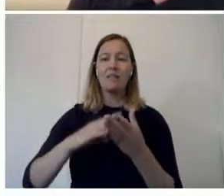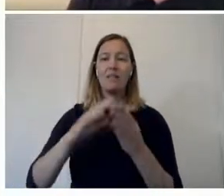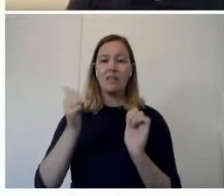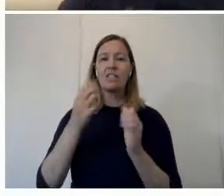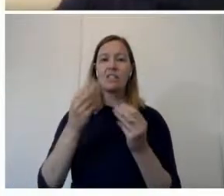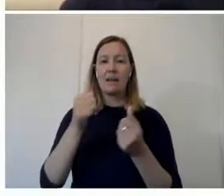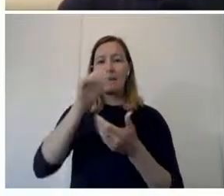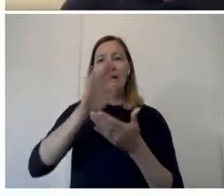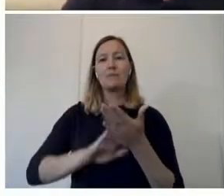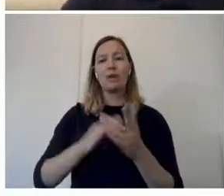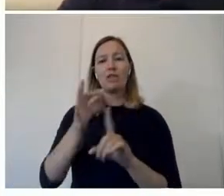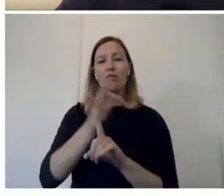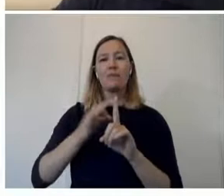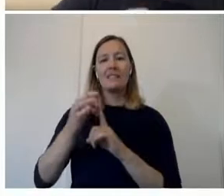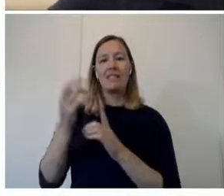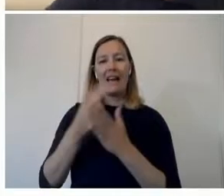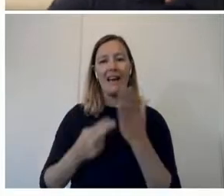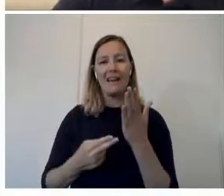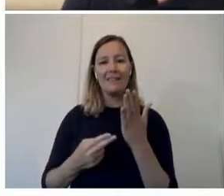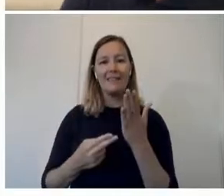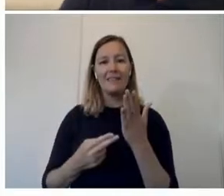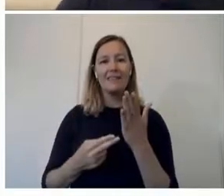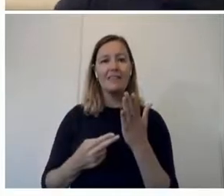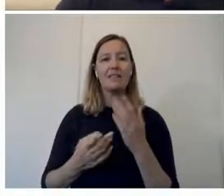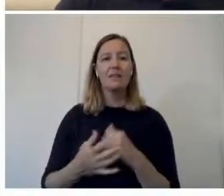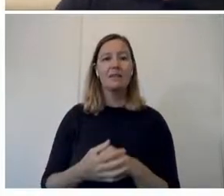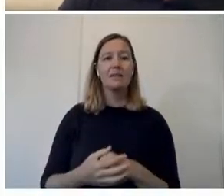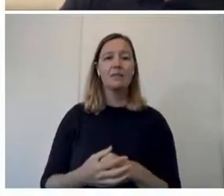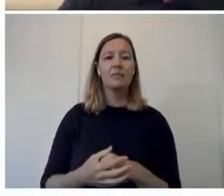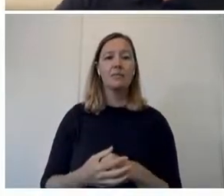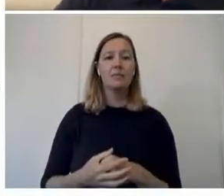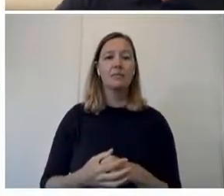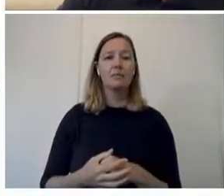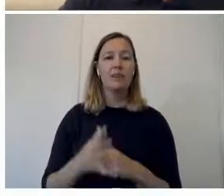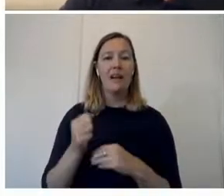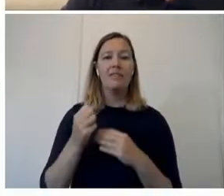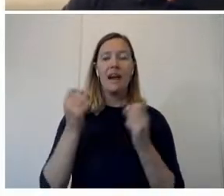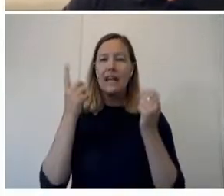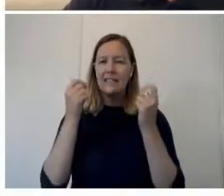of it, know what it is, or got an idea of what some of it might be.